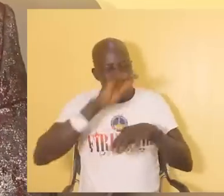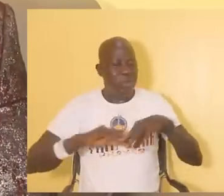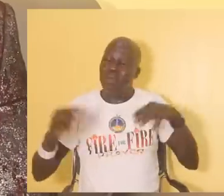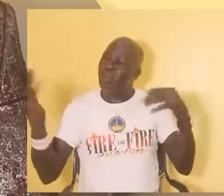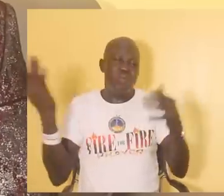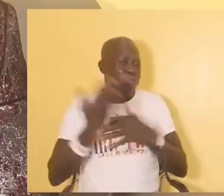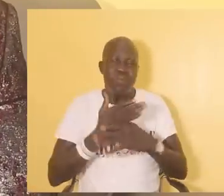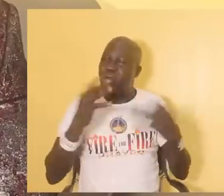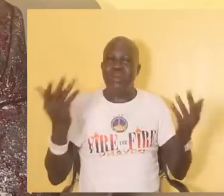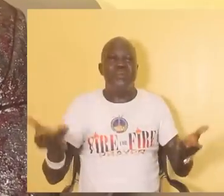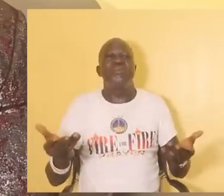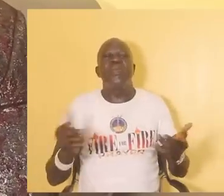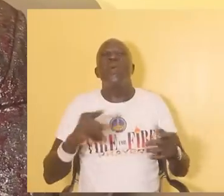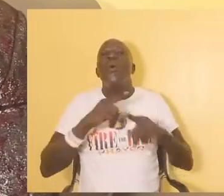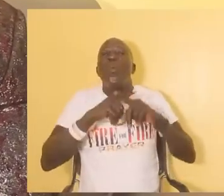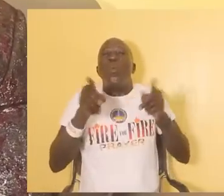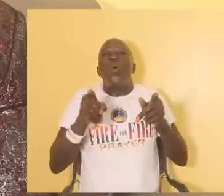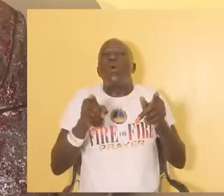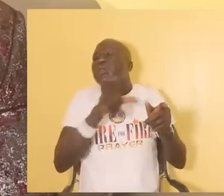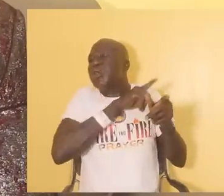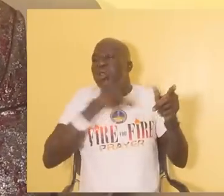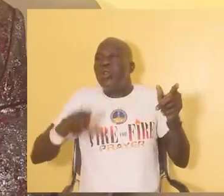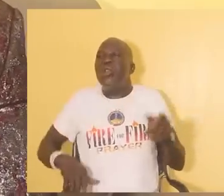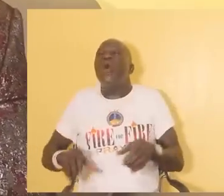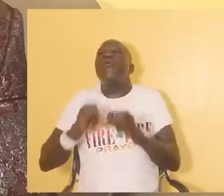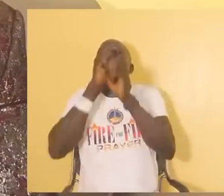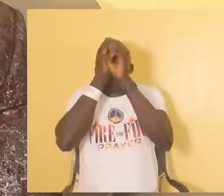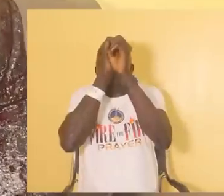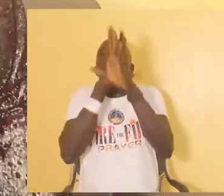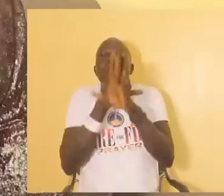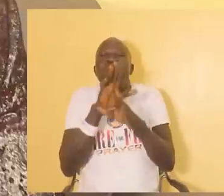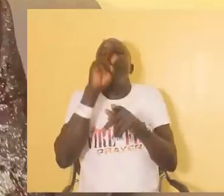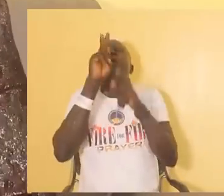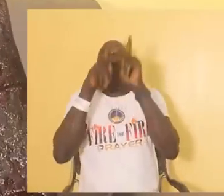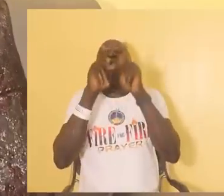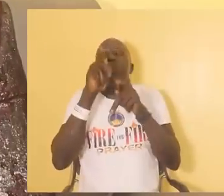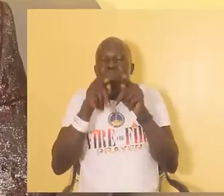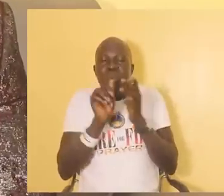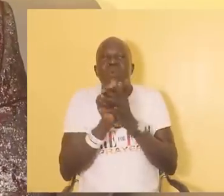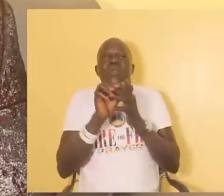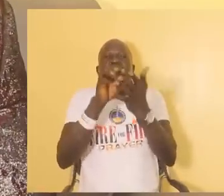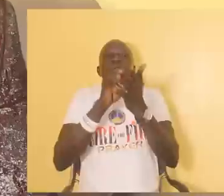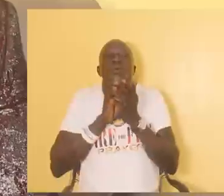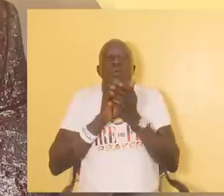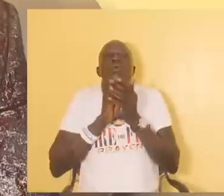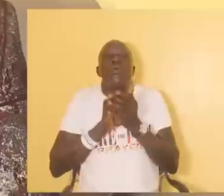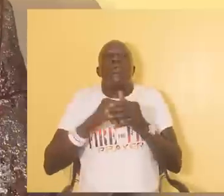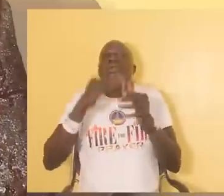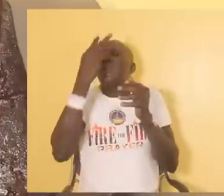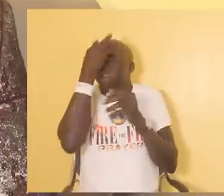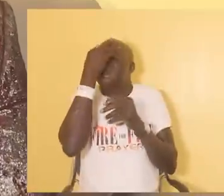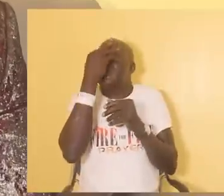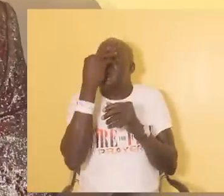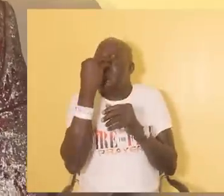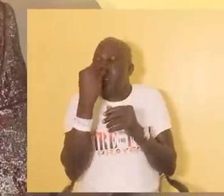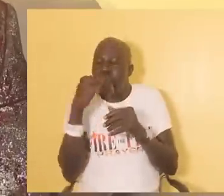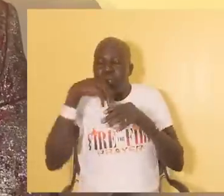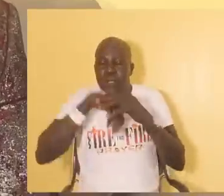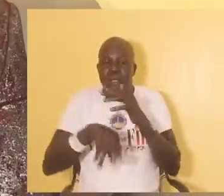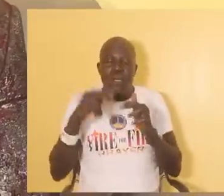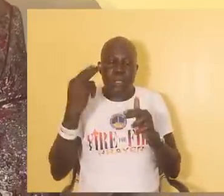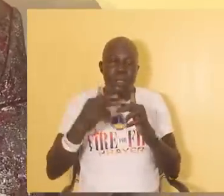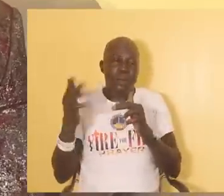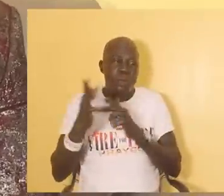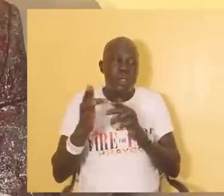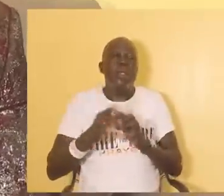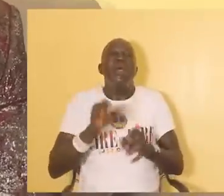not capable to feed their position. Only sugbon Olorun buku fun olufere loju orun. But God bless his Lord. Ejala ala uta pass. In the name of